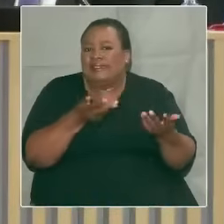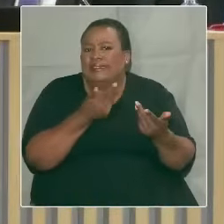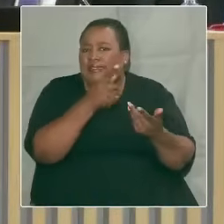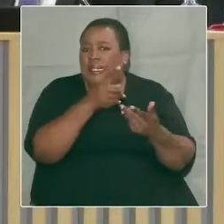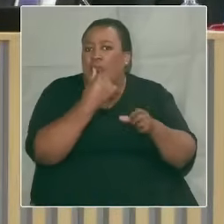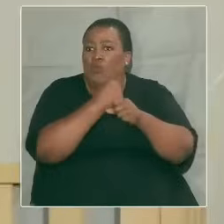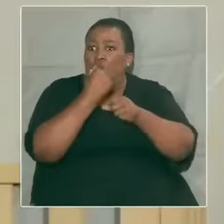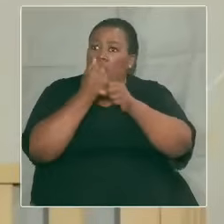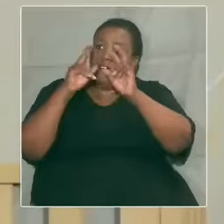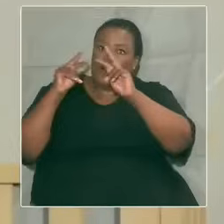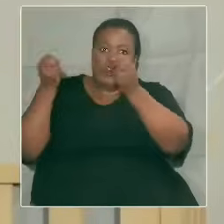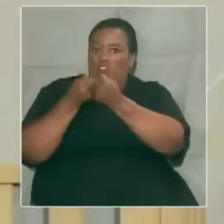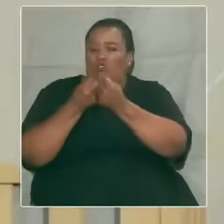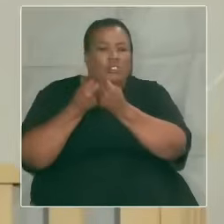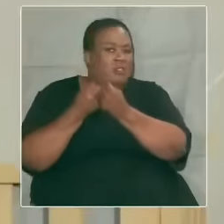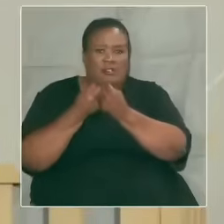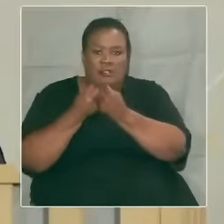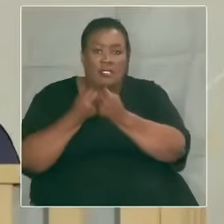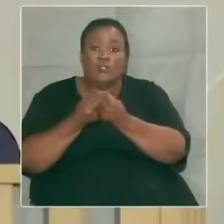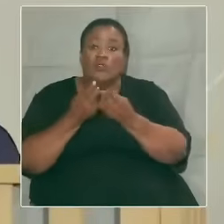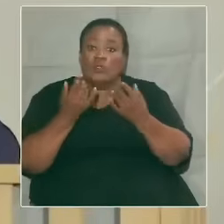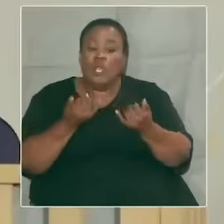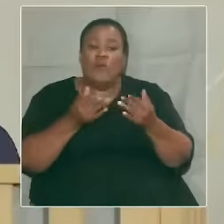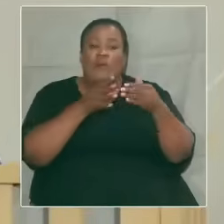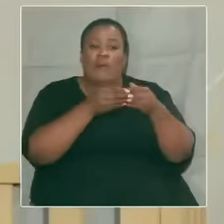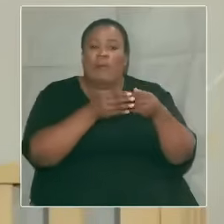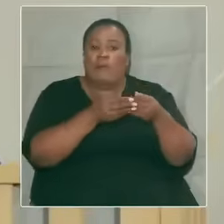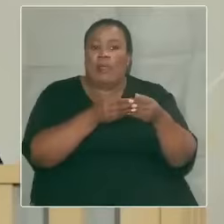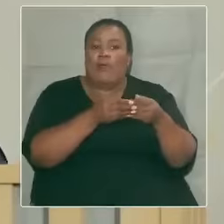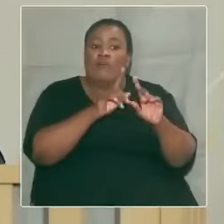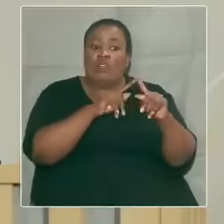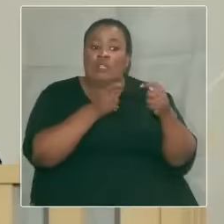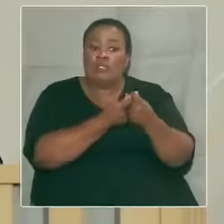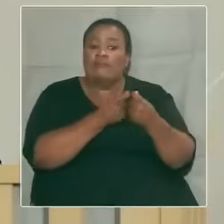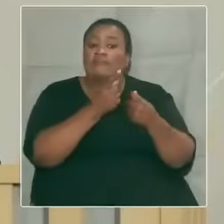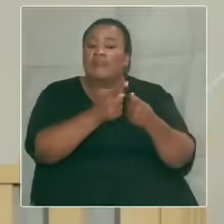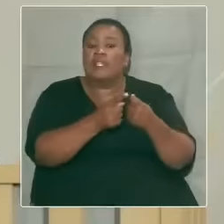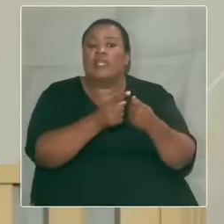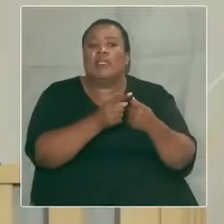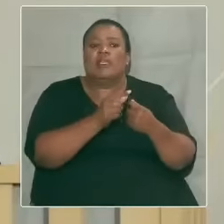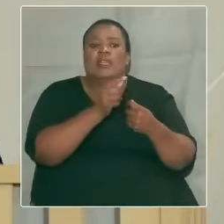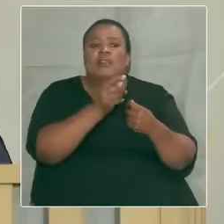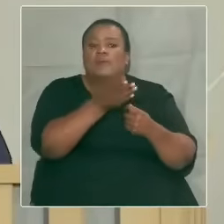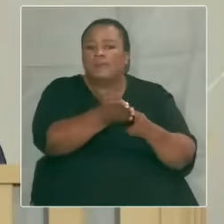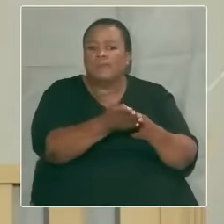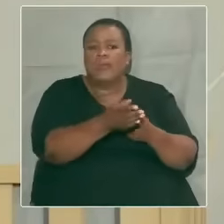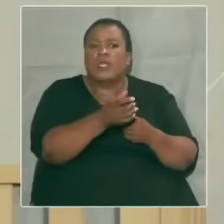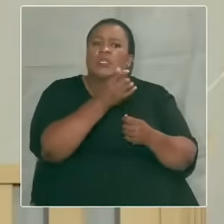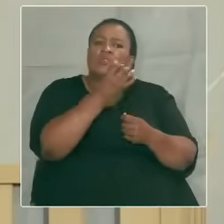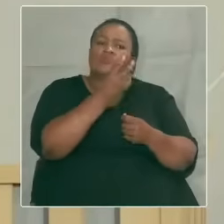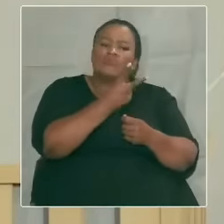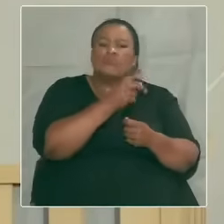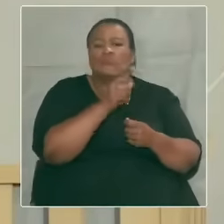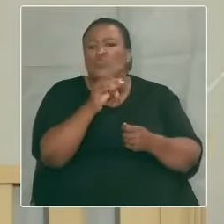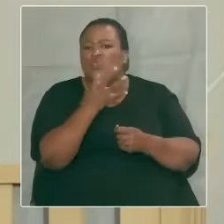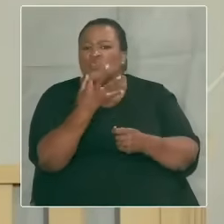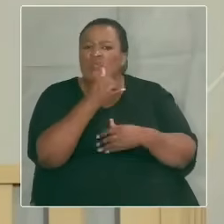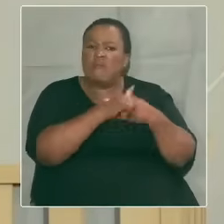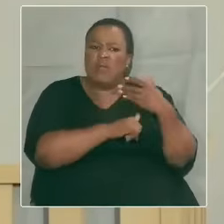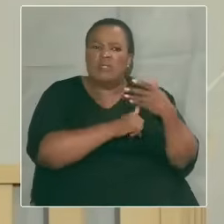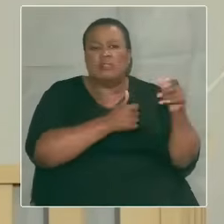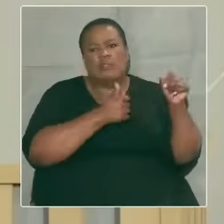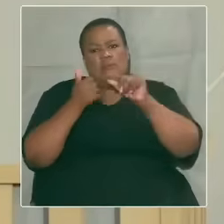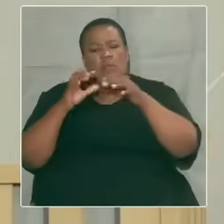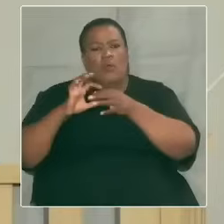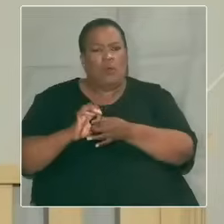whereas here you have members of the team, they are not permanently there. They stay there for 2-3 months. They go home in